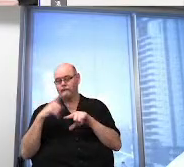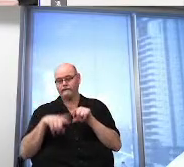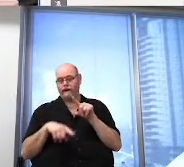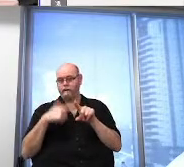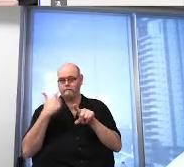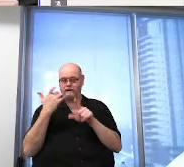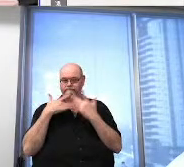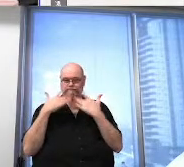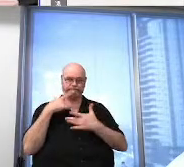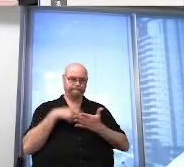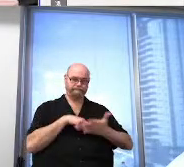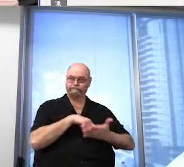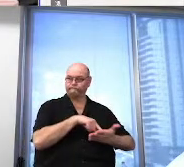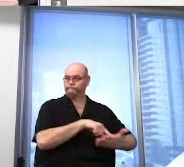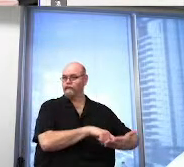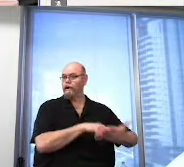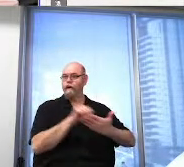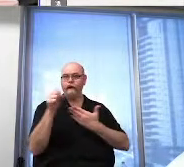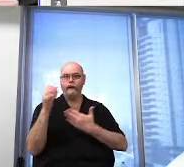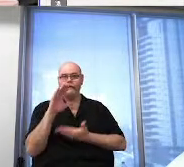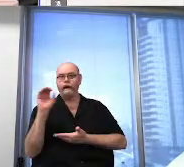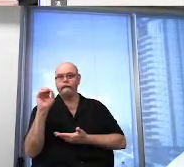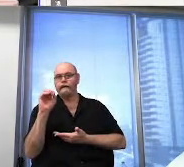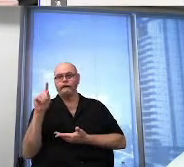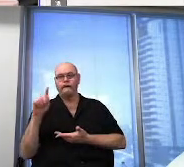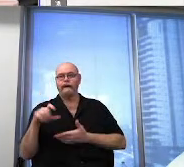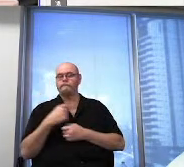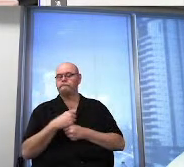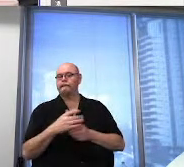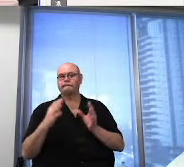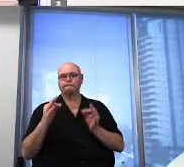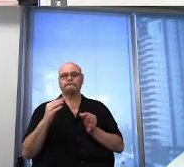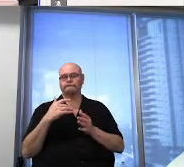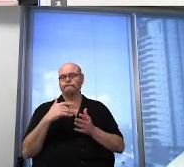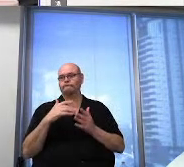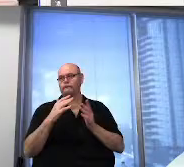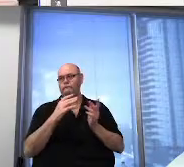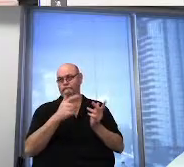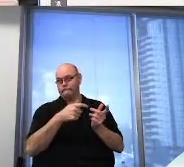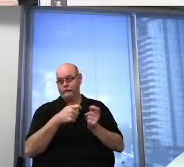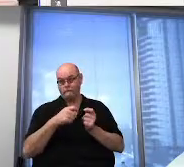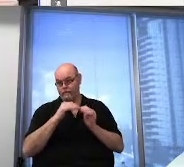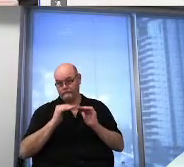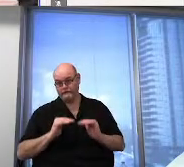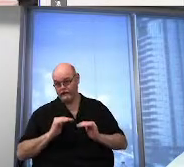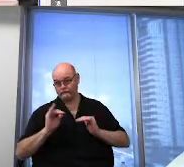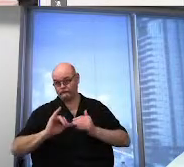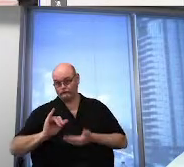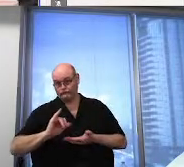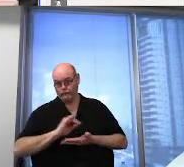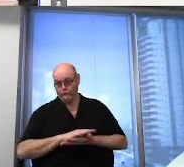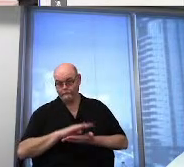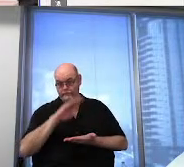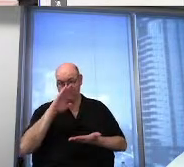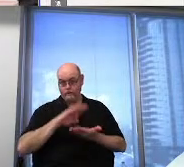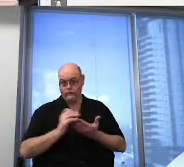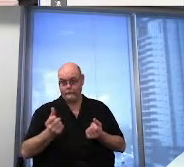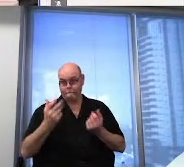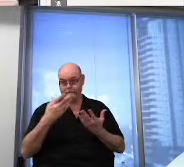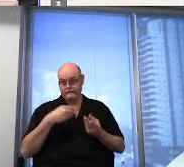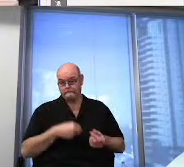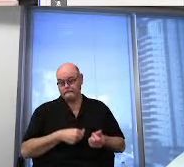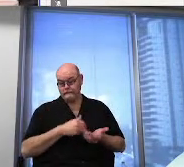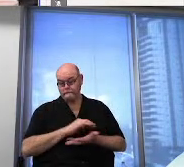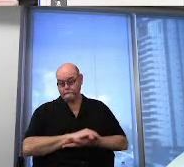to the point that we were so far in debt that we had to make that final decision to pull them down as well, pull that lever, reduce